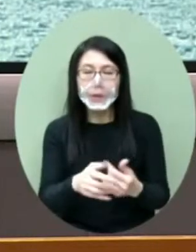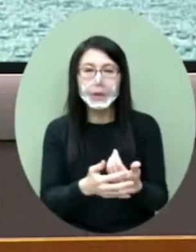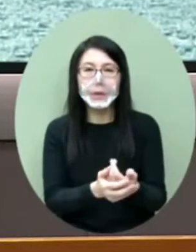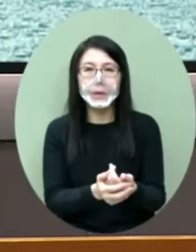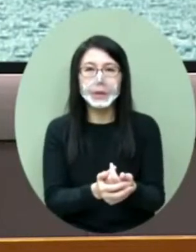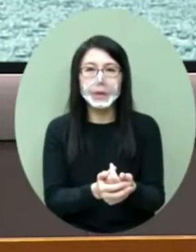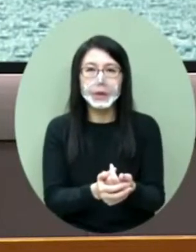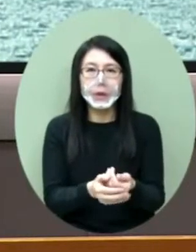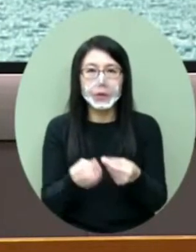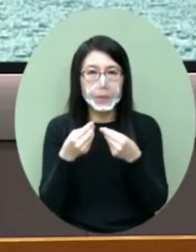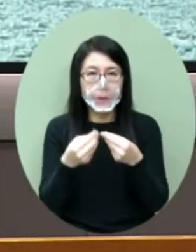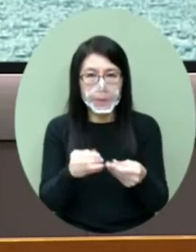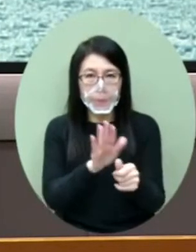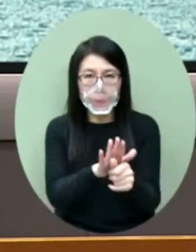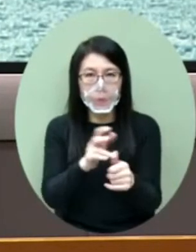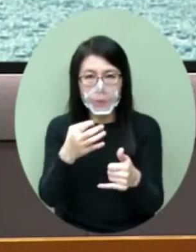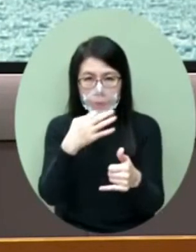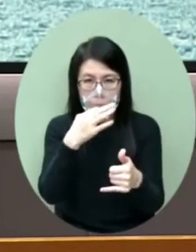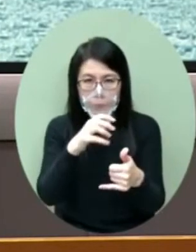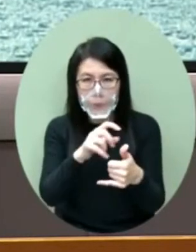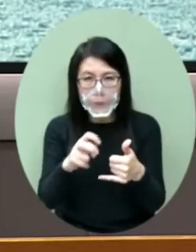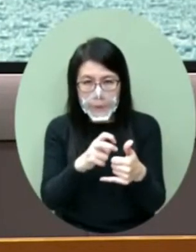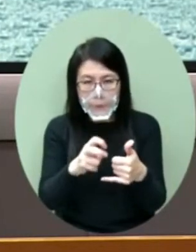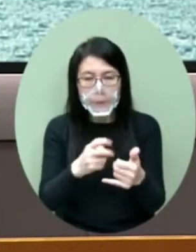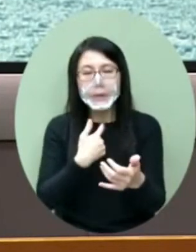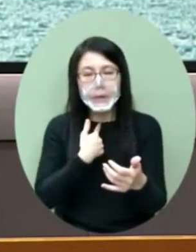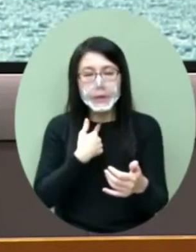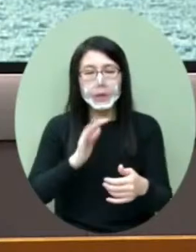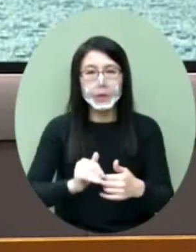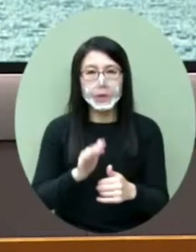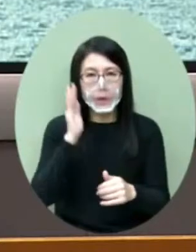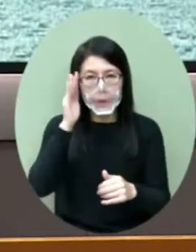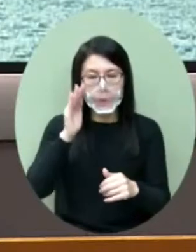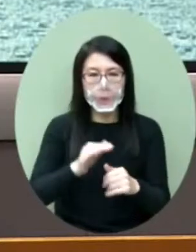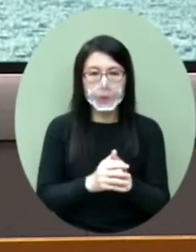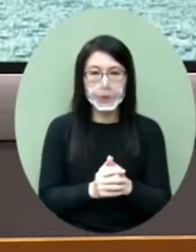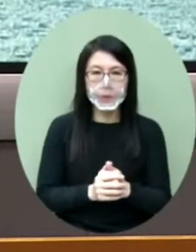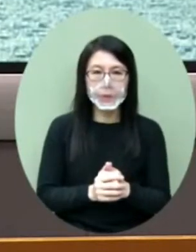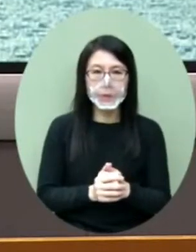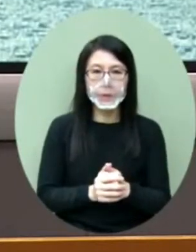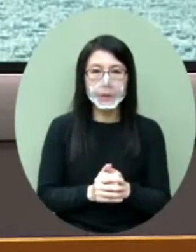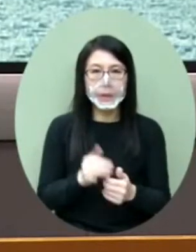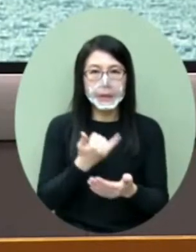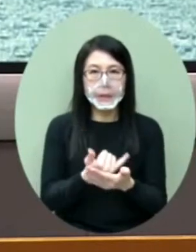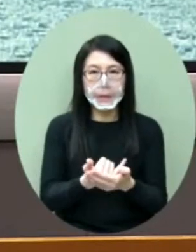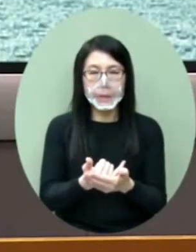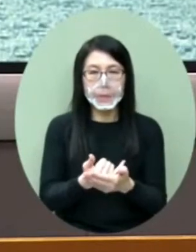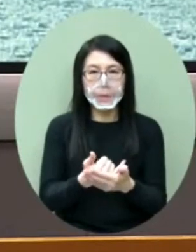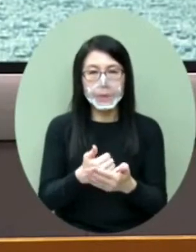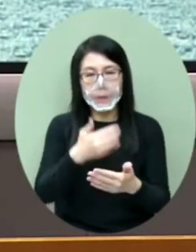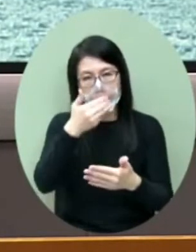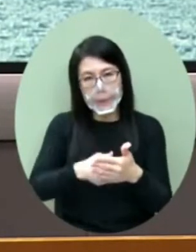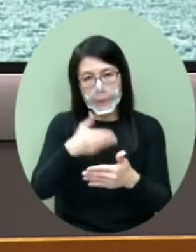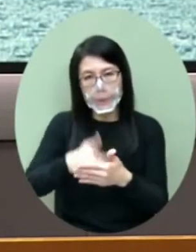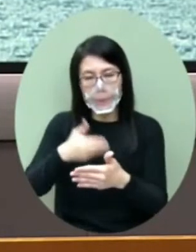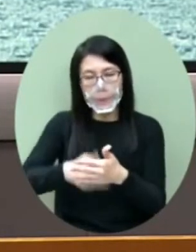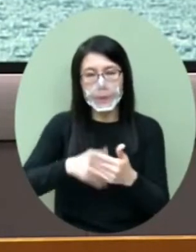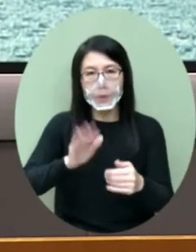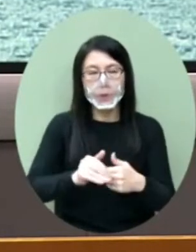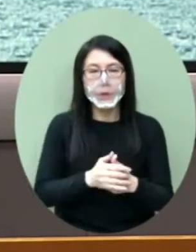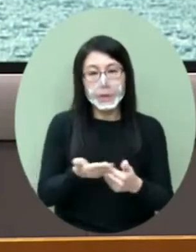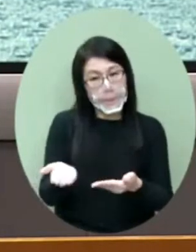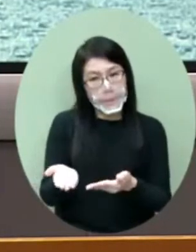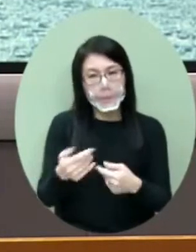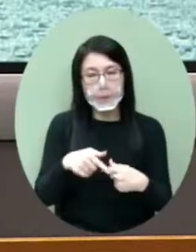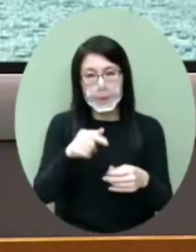the second aspect will be early treatment, early identification and early treatment can reduce death